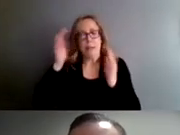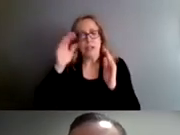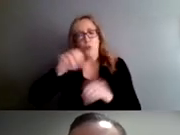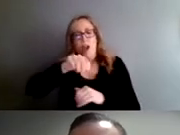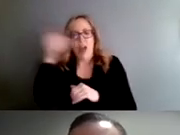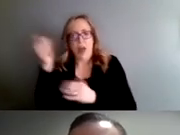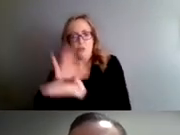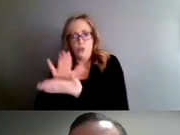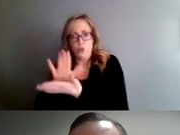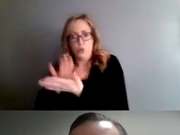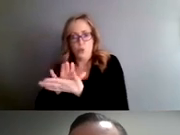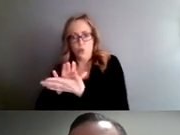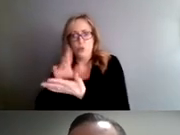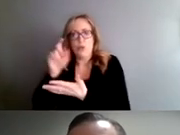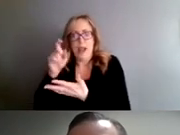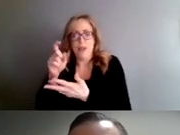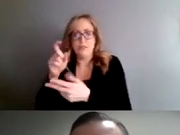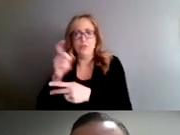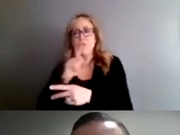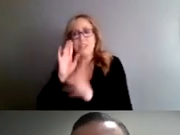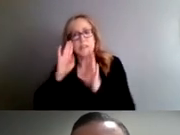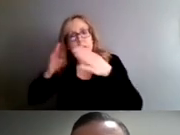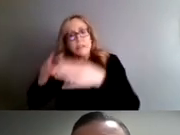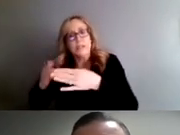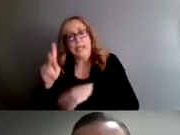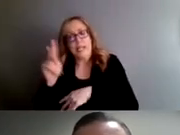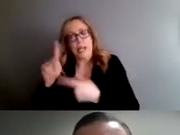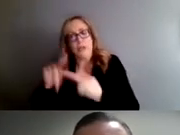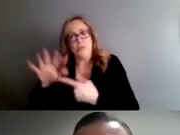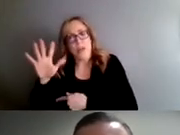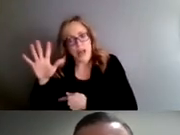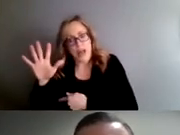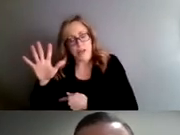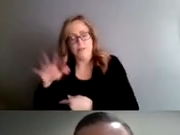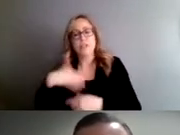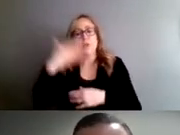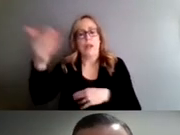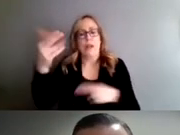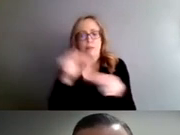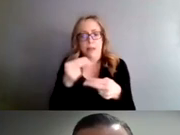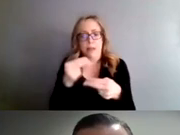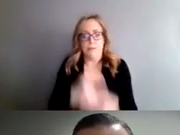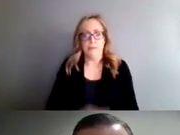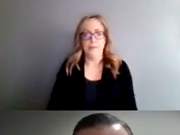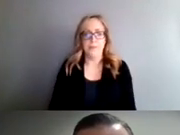which have to maximize the space around K to 5 based on the new state law. Next slide.